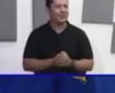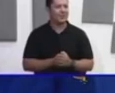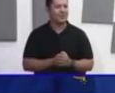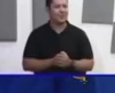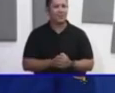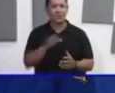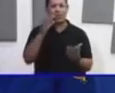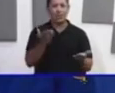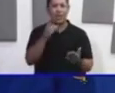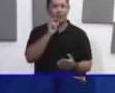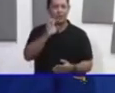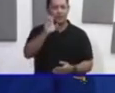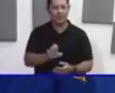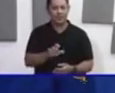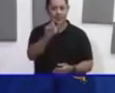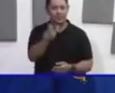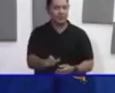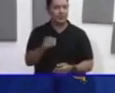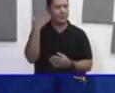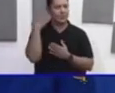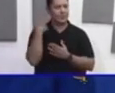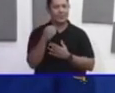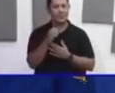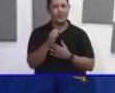of the government plan,